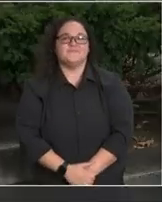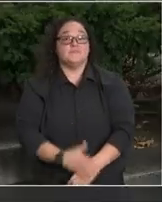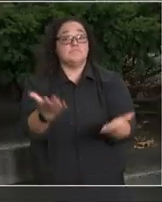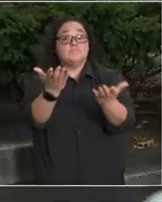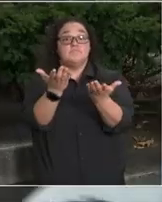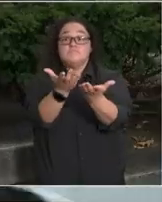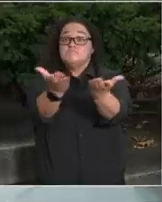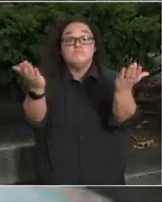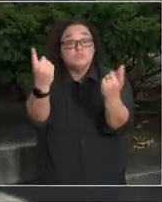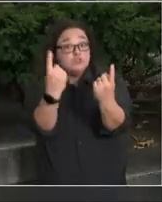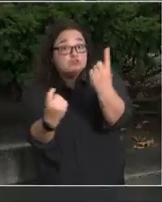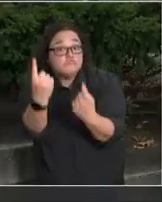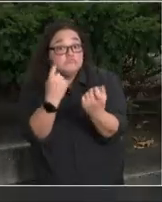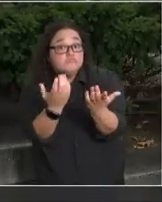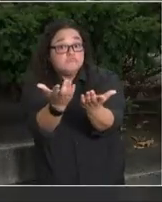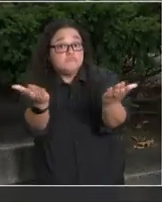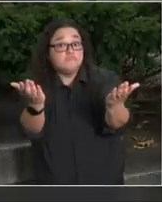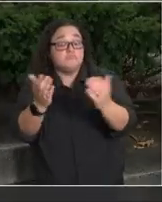about questions.